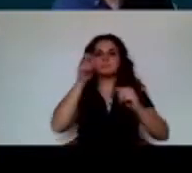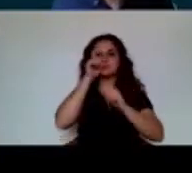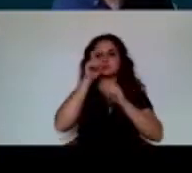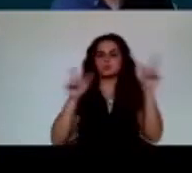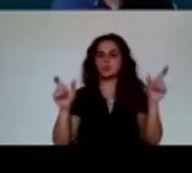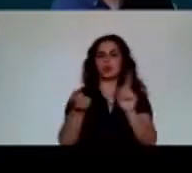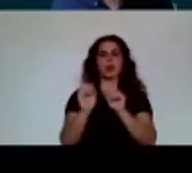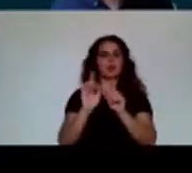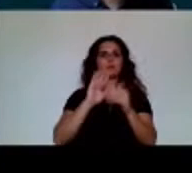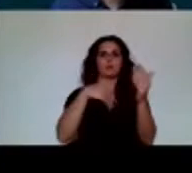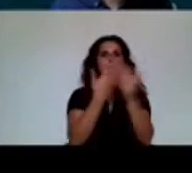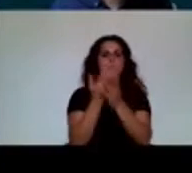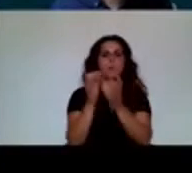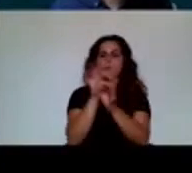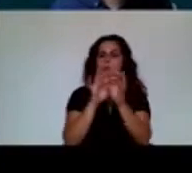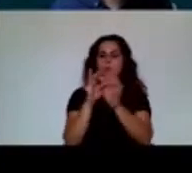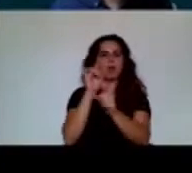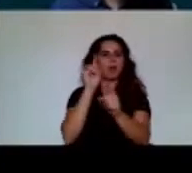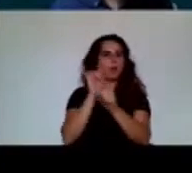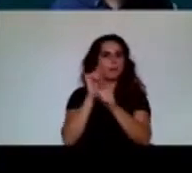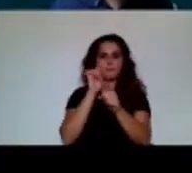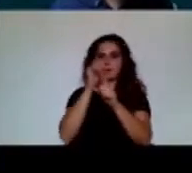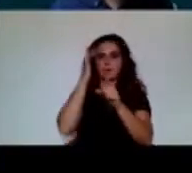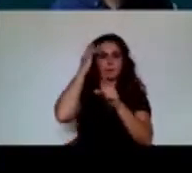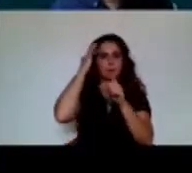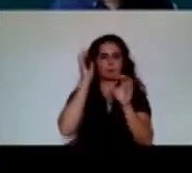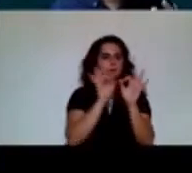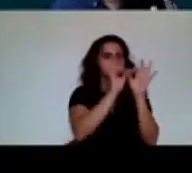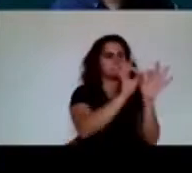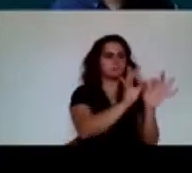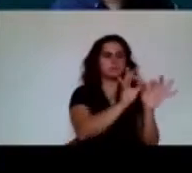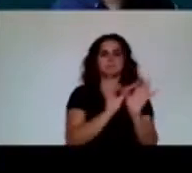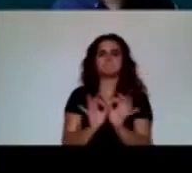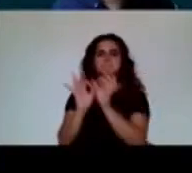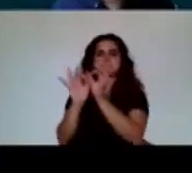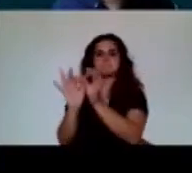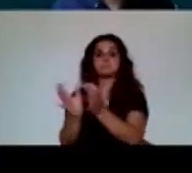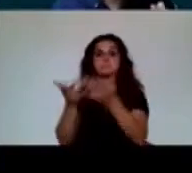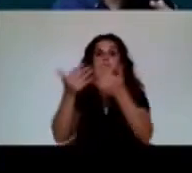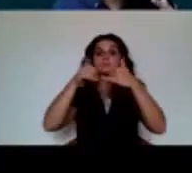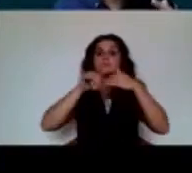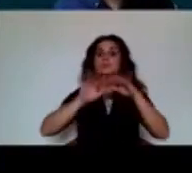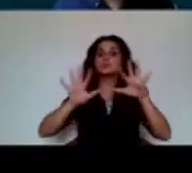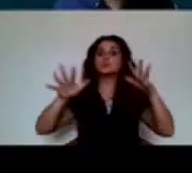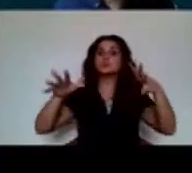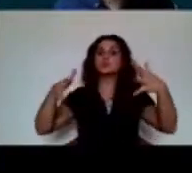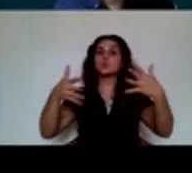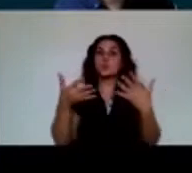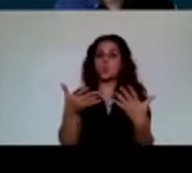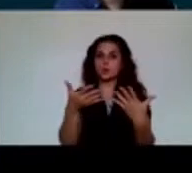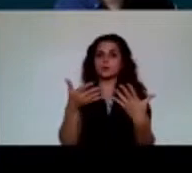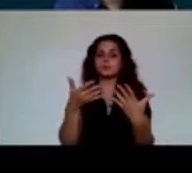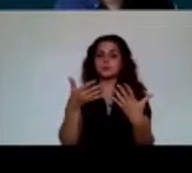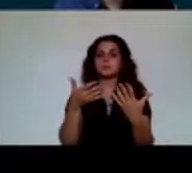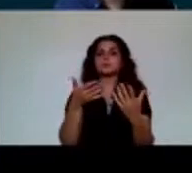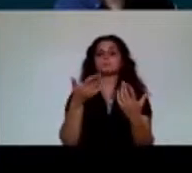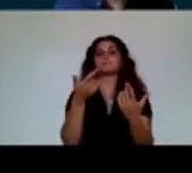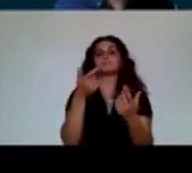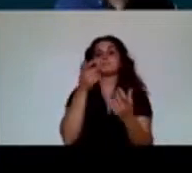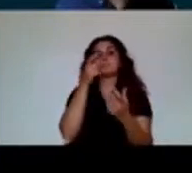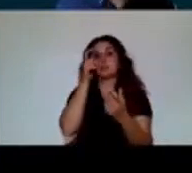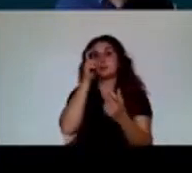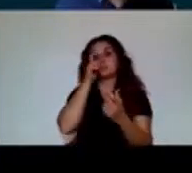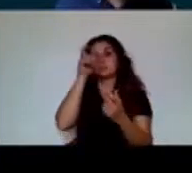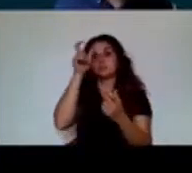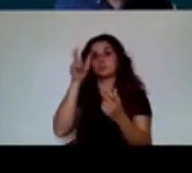of coins to the white and black target. However, when the white experimenter is actually monitoring what they are doing,